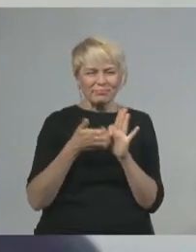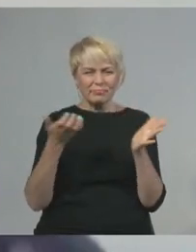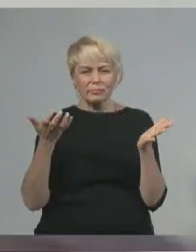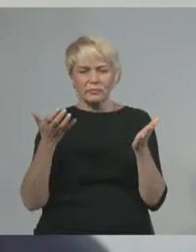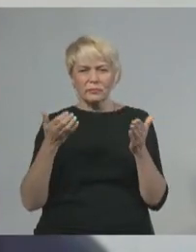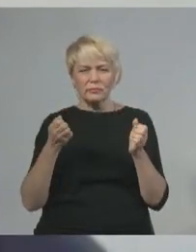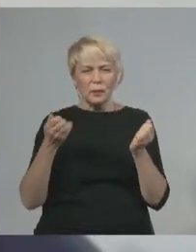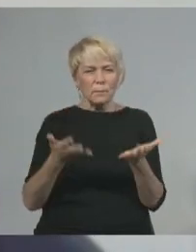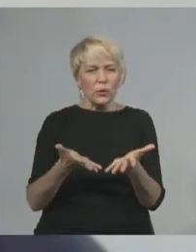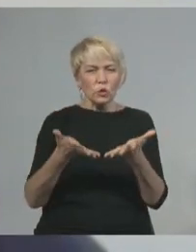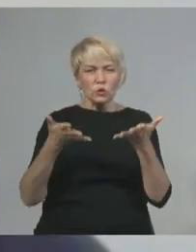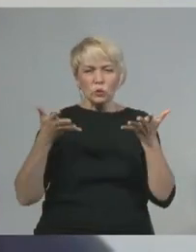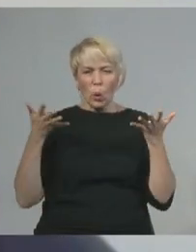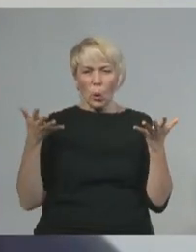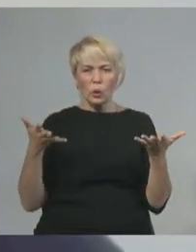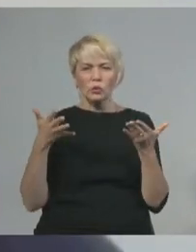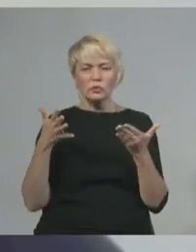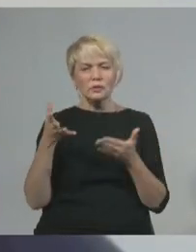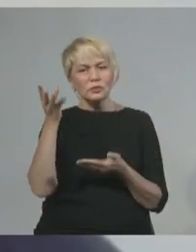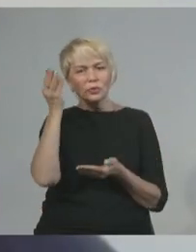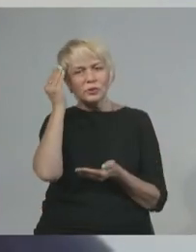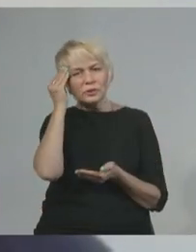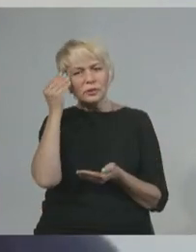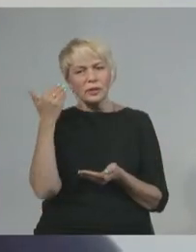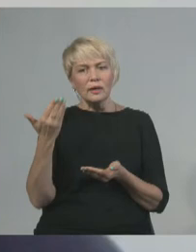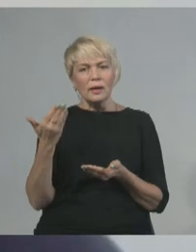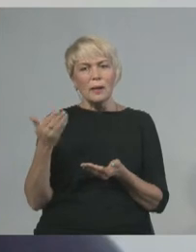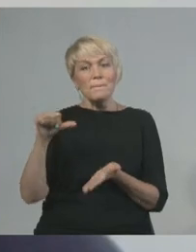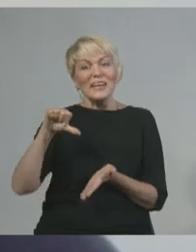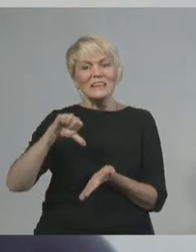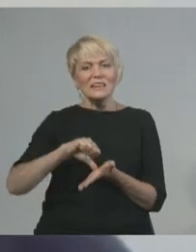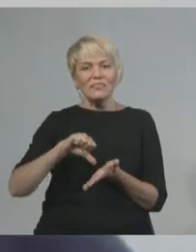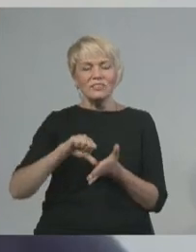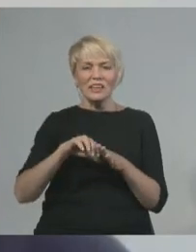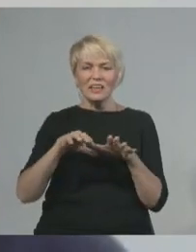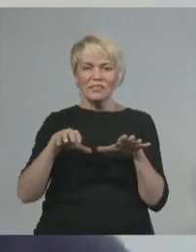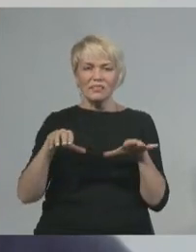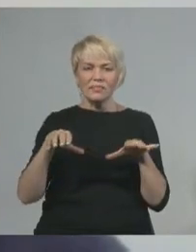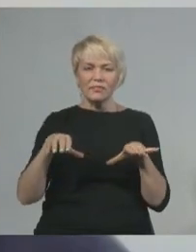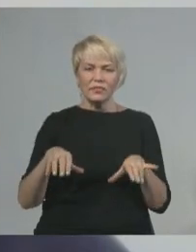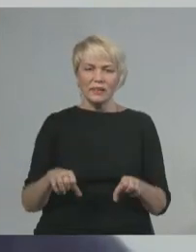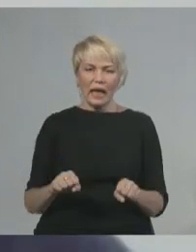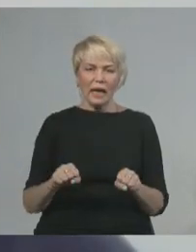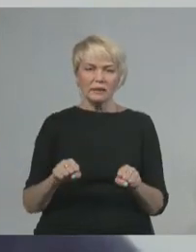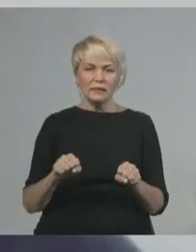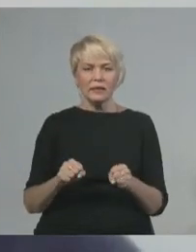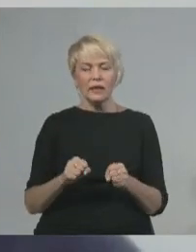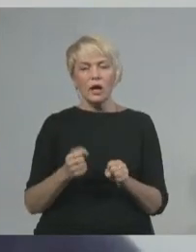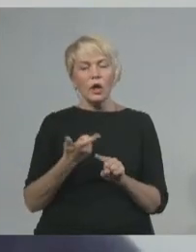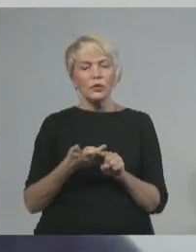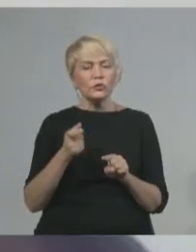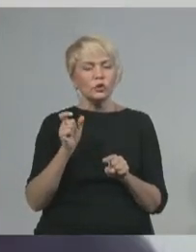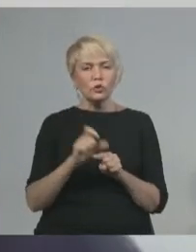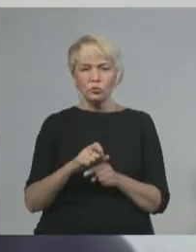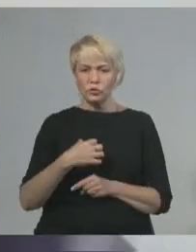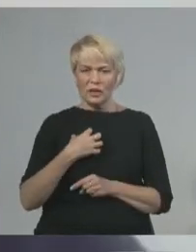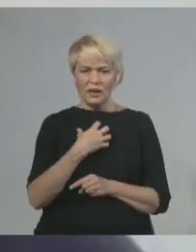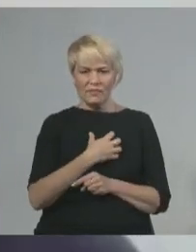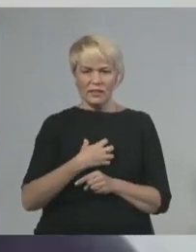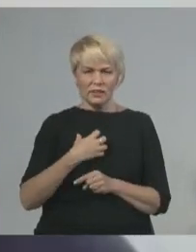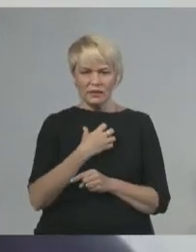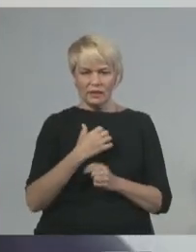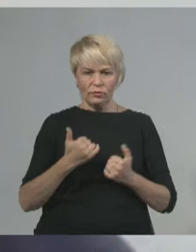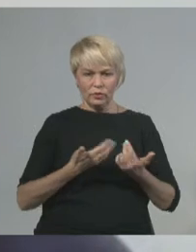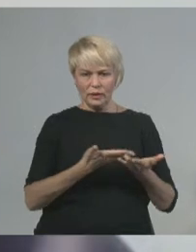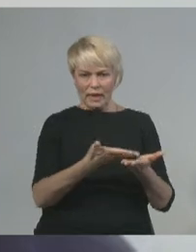or even a party that claims not to have an ideology i think it's very important for for us to be transparent as